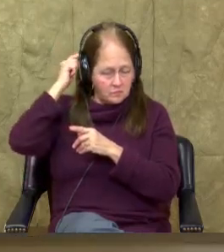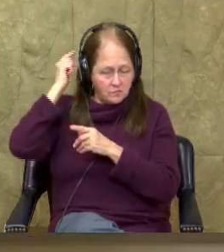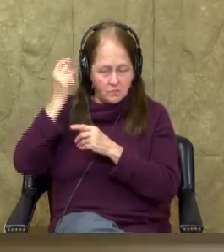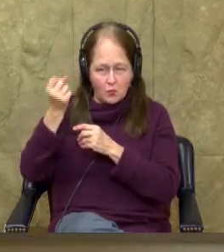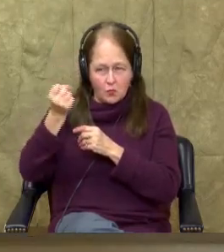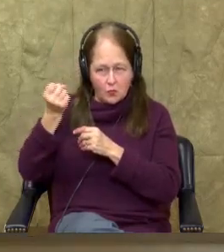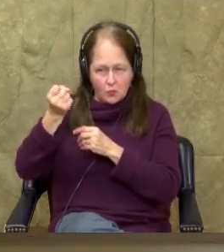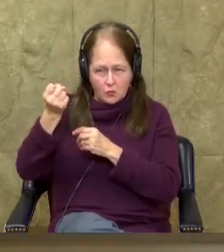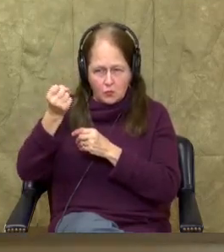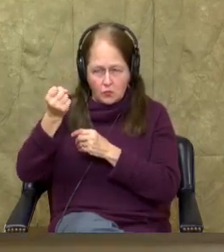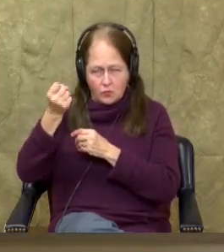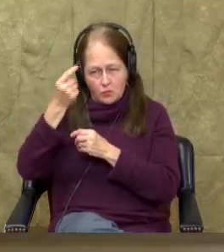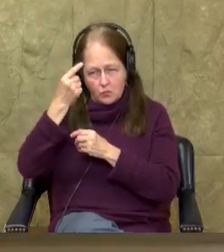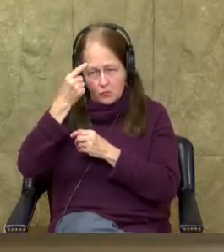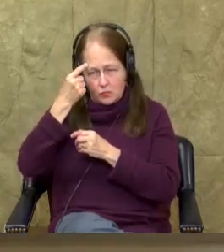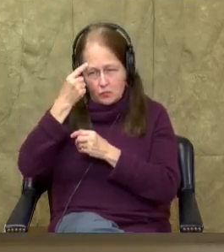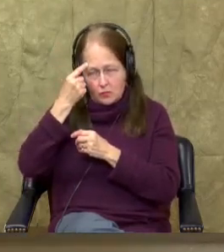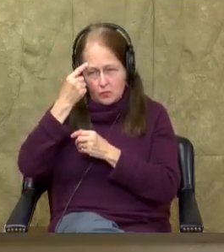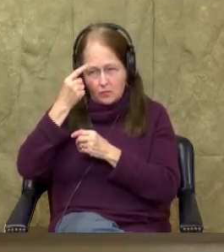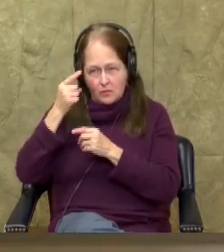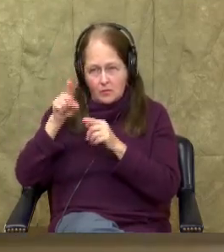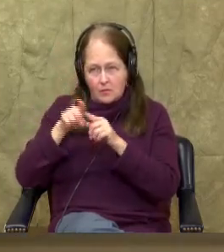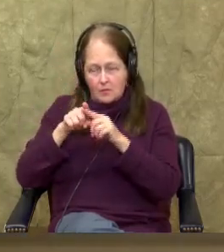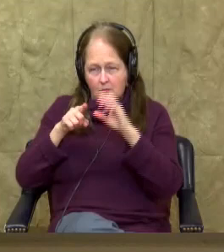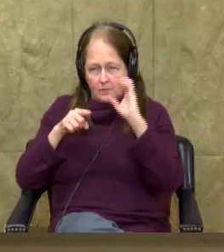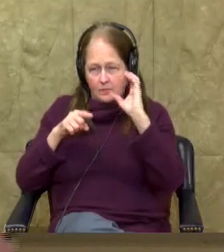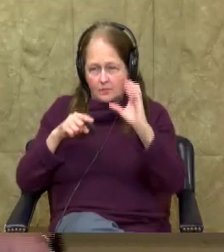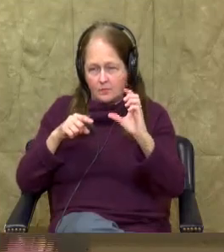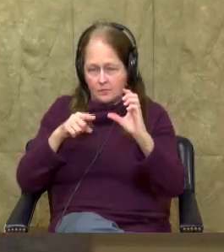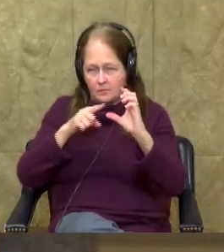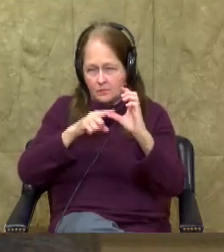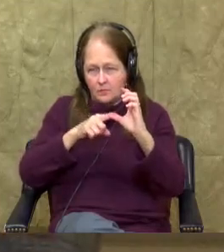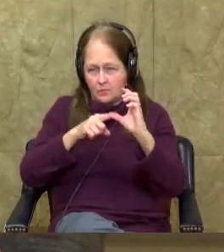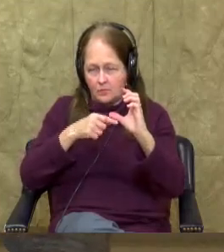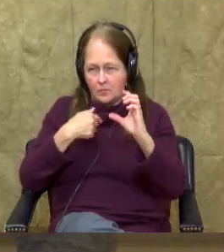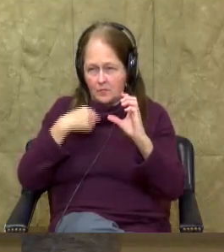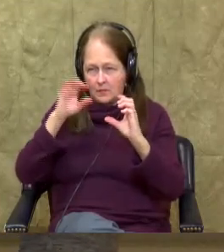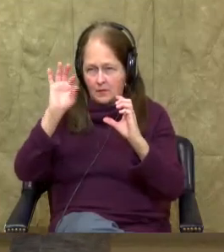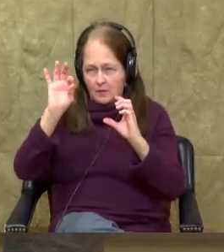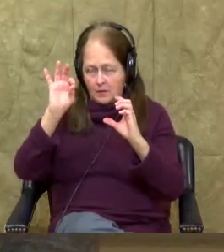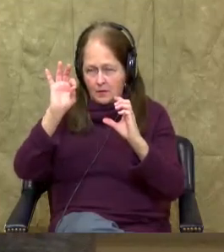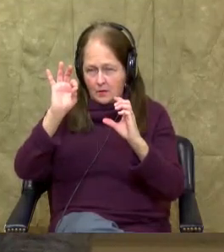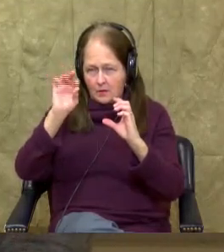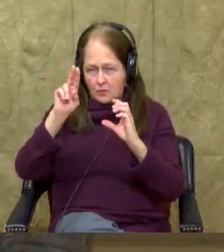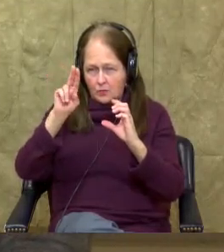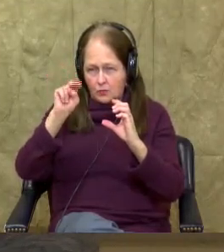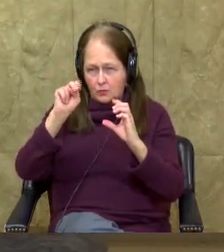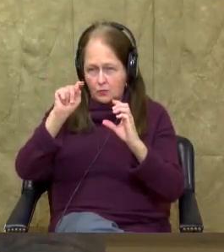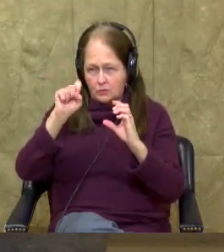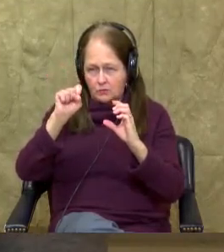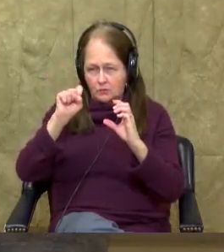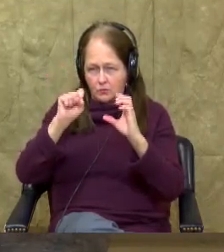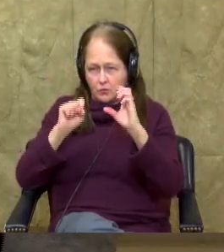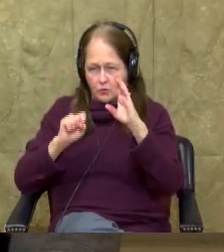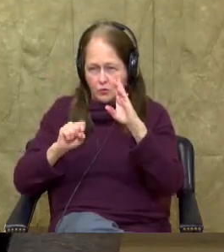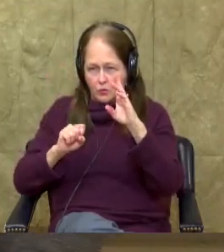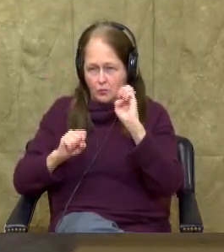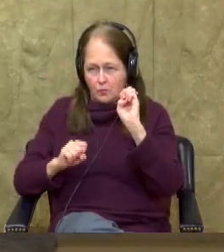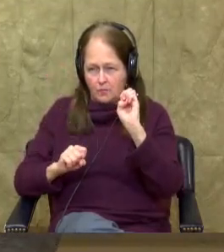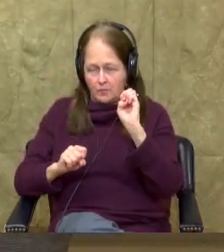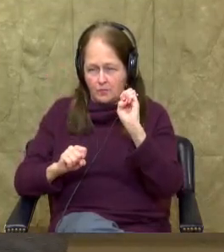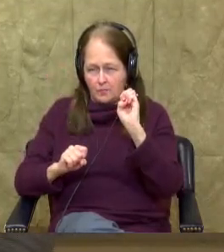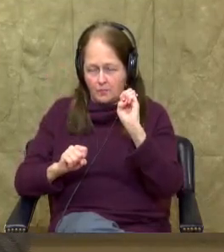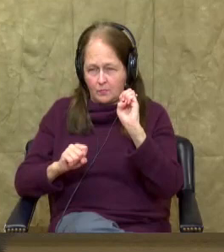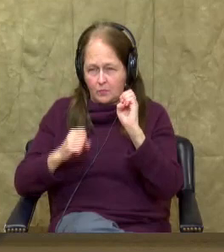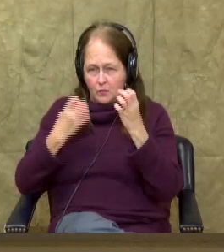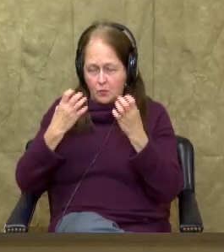minute. Okay, same thing here. We have 9 units cubed,